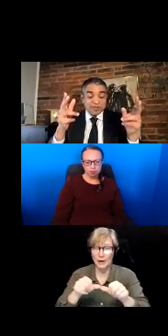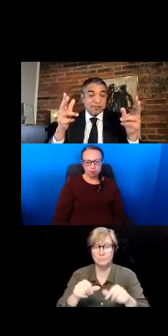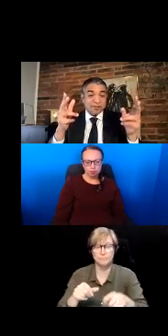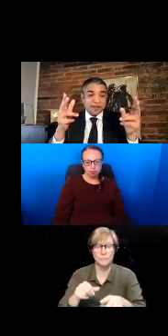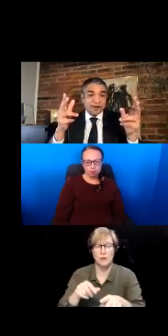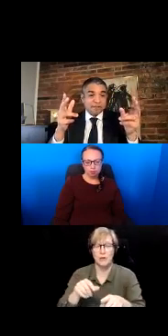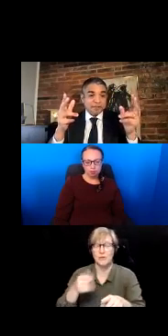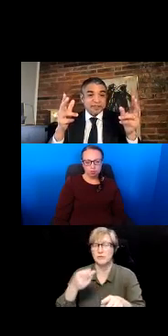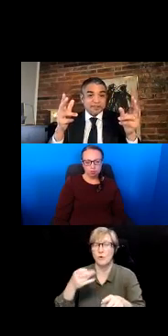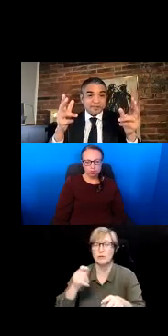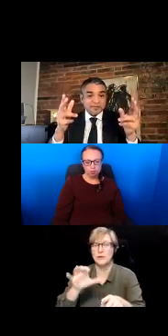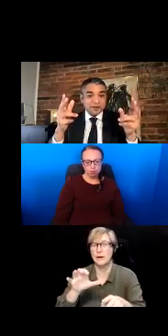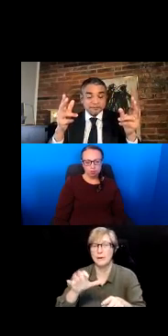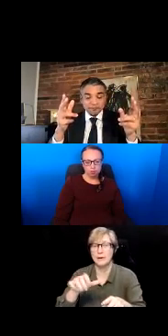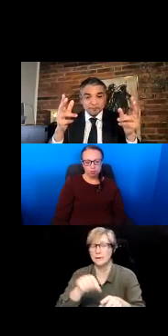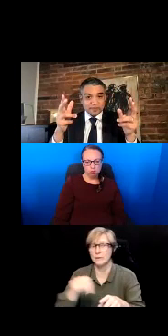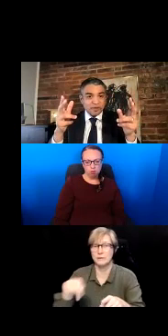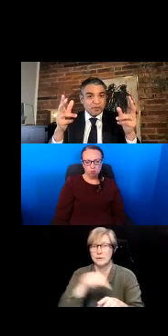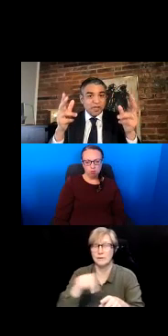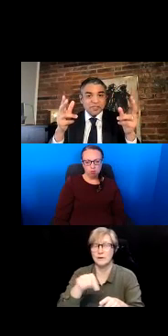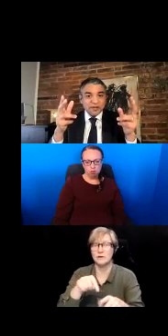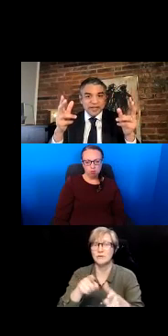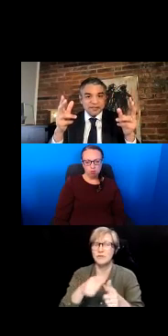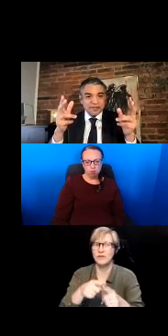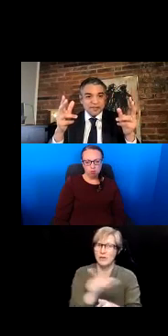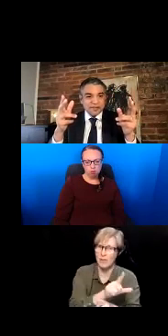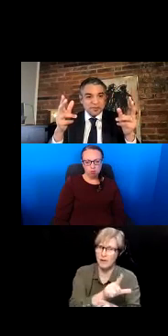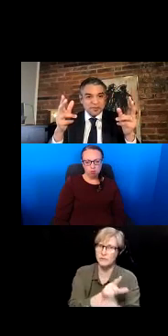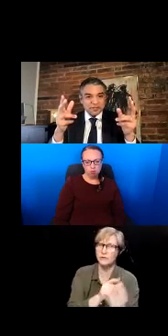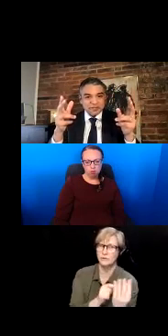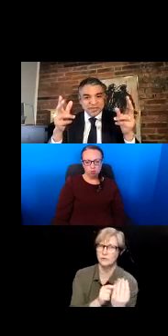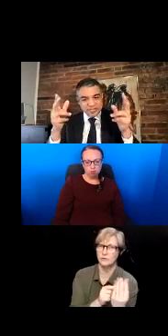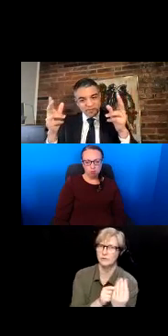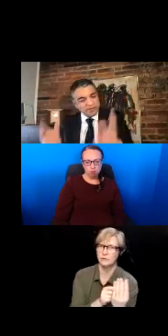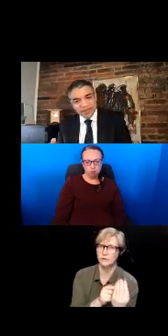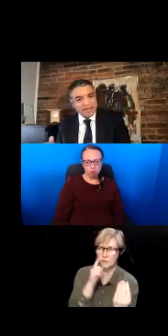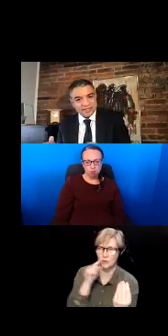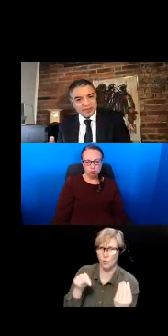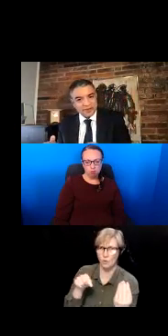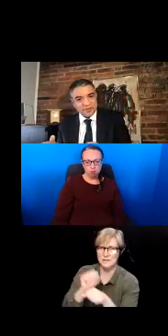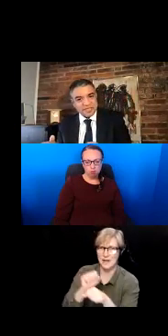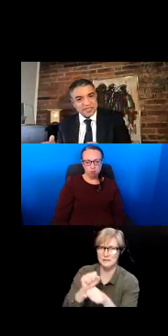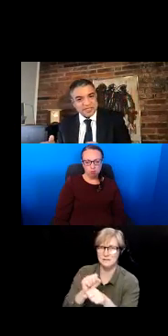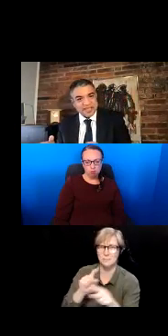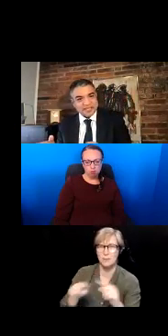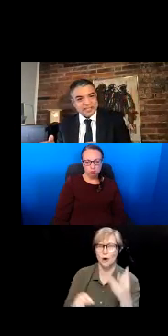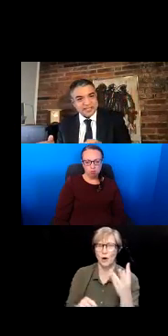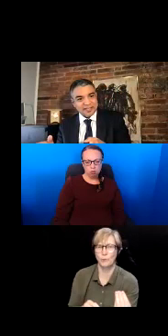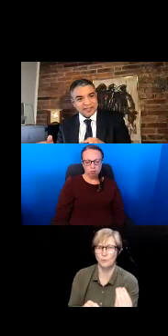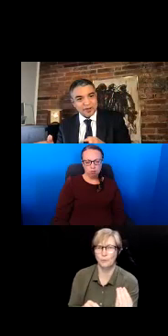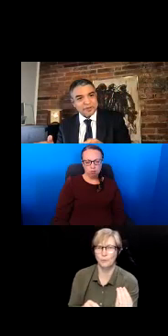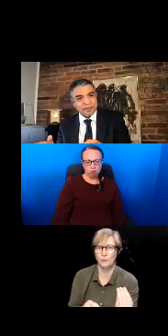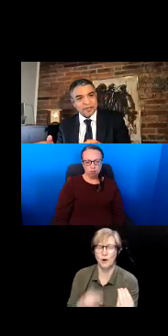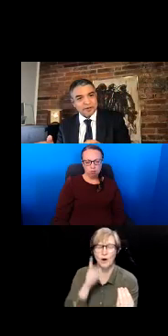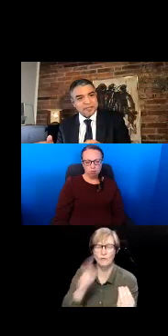a homotopic area, the left hemisphere, was also active for those particular tasks, but not active for the set of tasks that